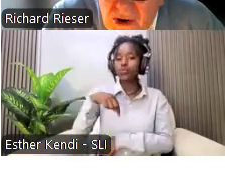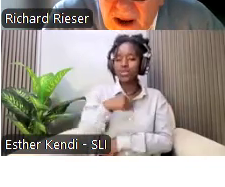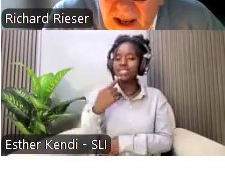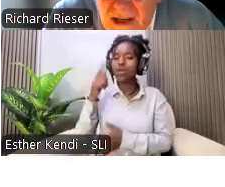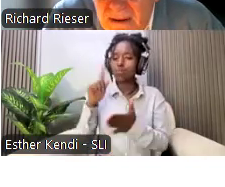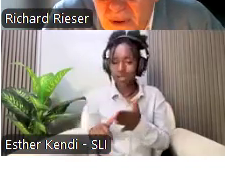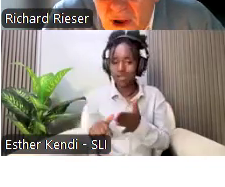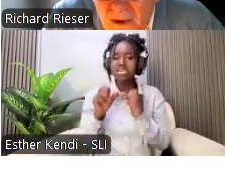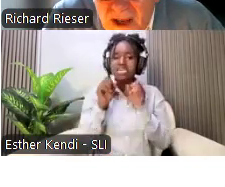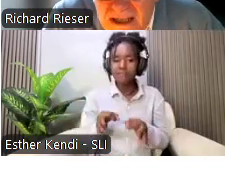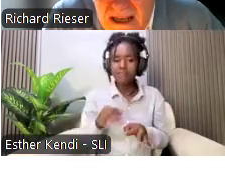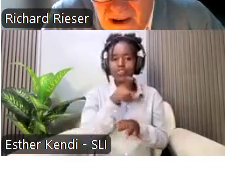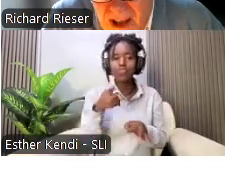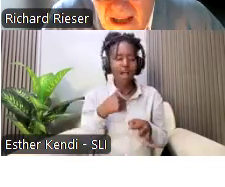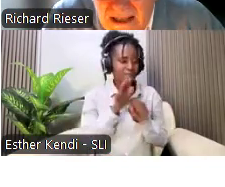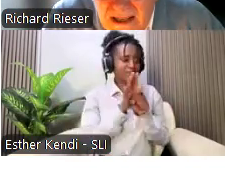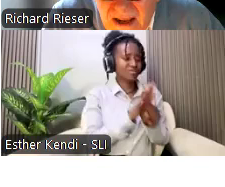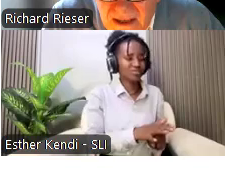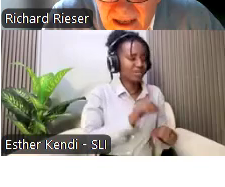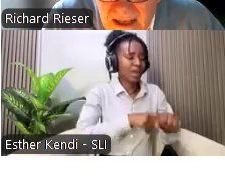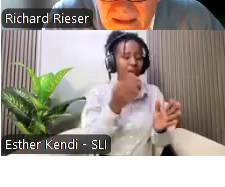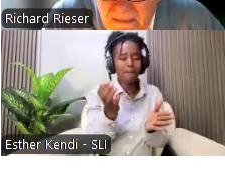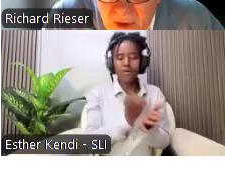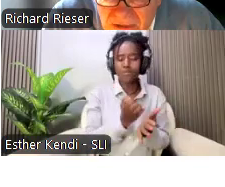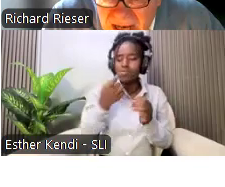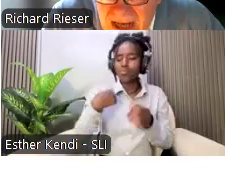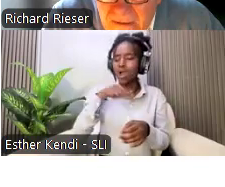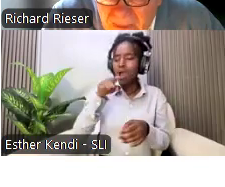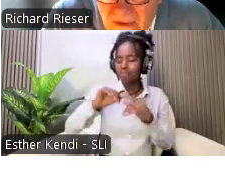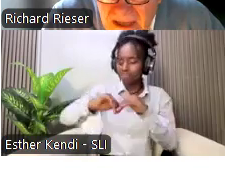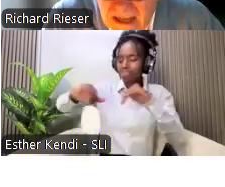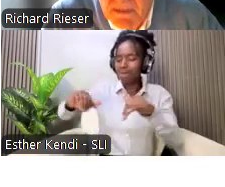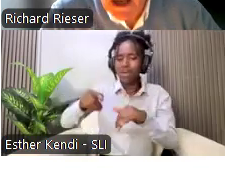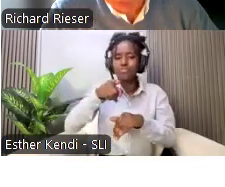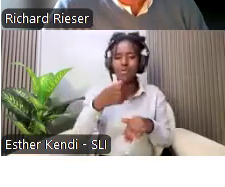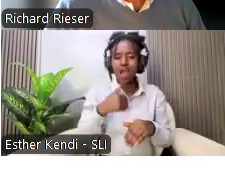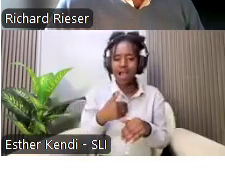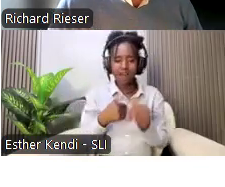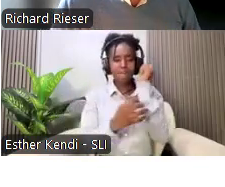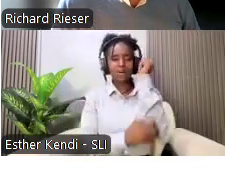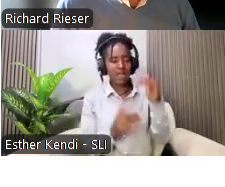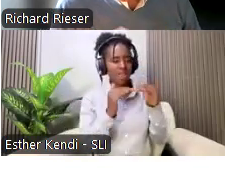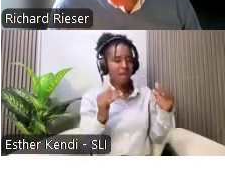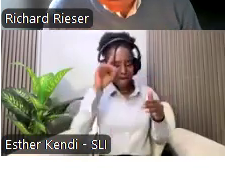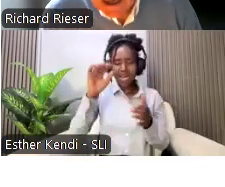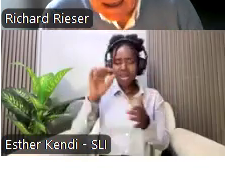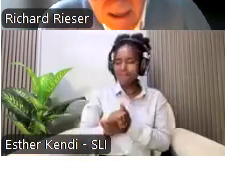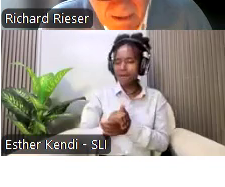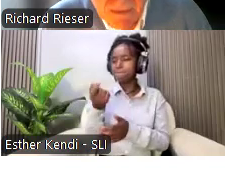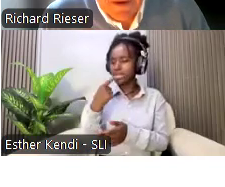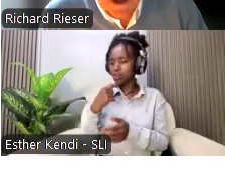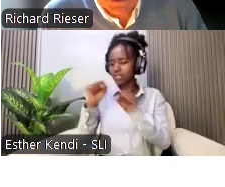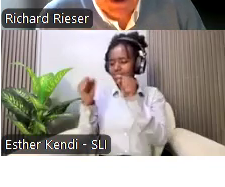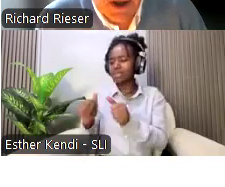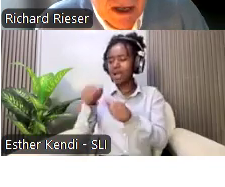it's discrimination in employment, it's segregated services, it's which lead to poverty, it's belief in the medical model,